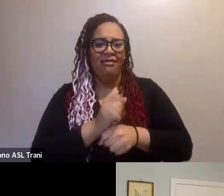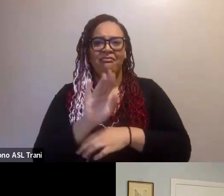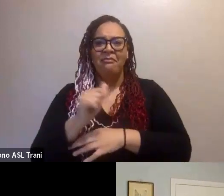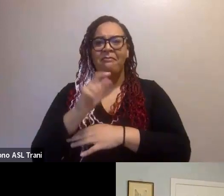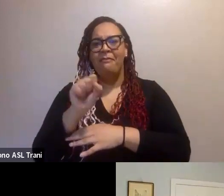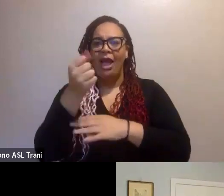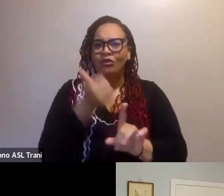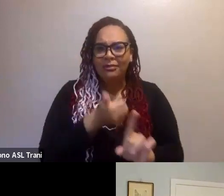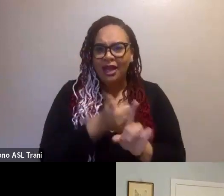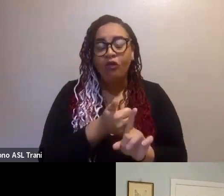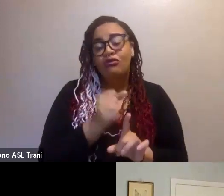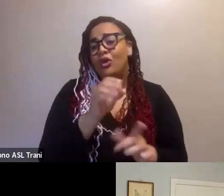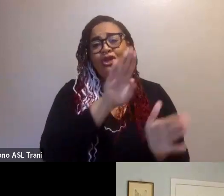cheat.